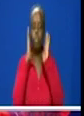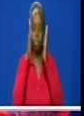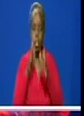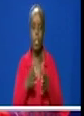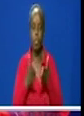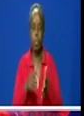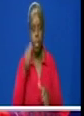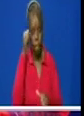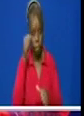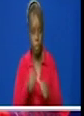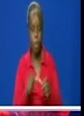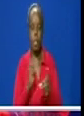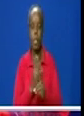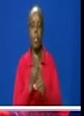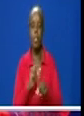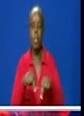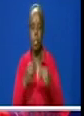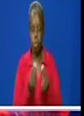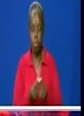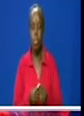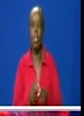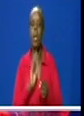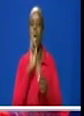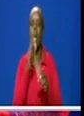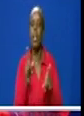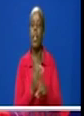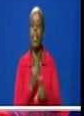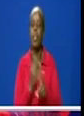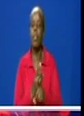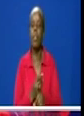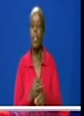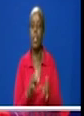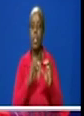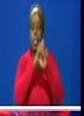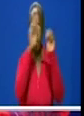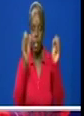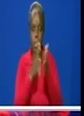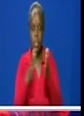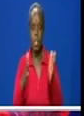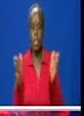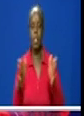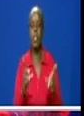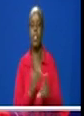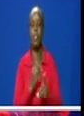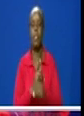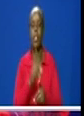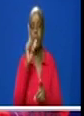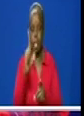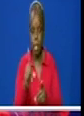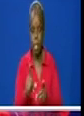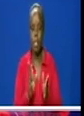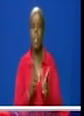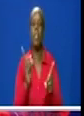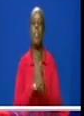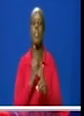Remember, different units are in different sizes. They have different lengths, different widths,